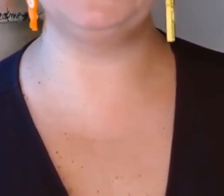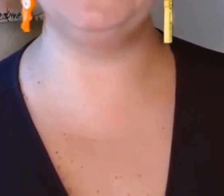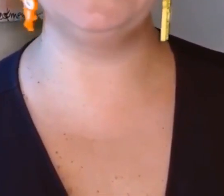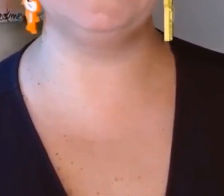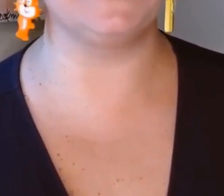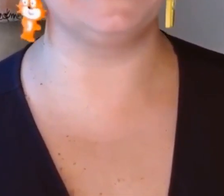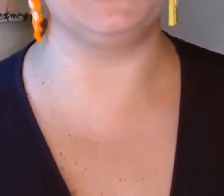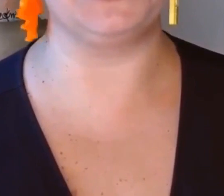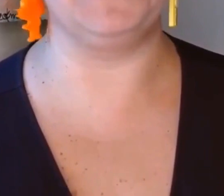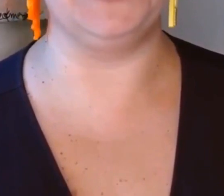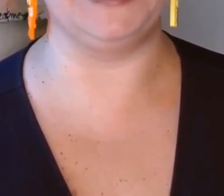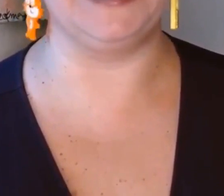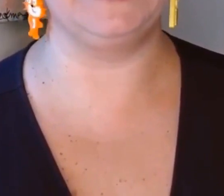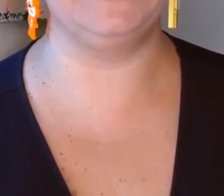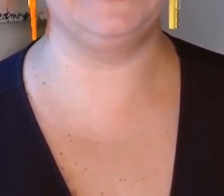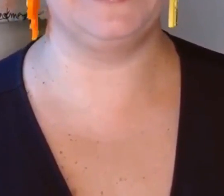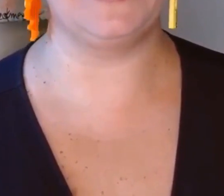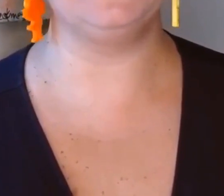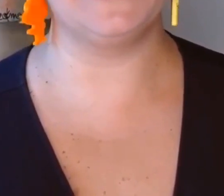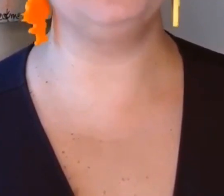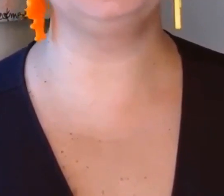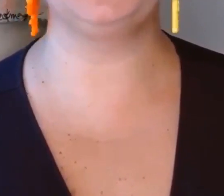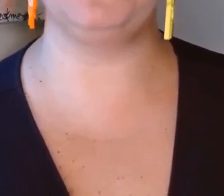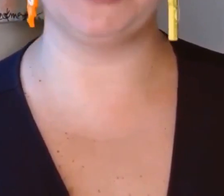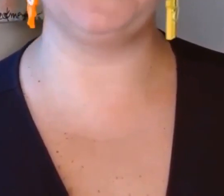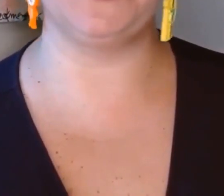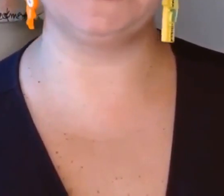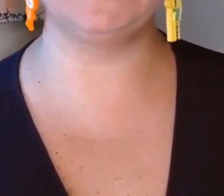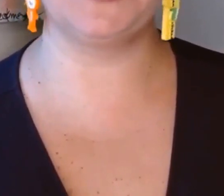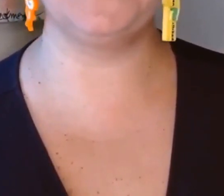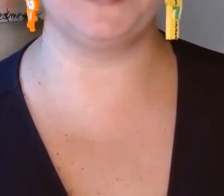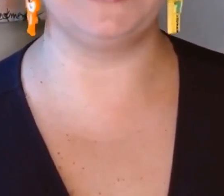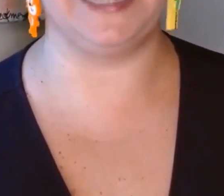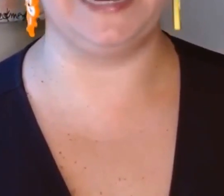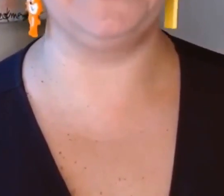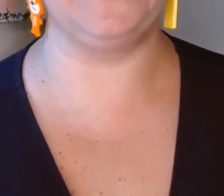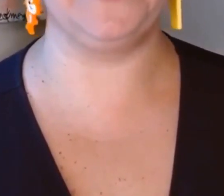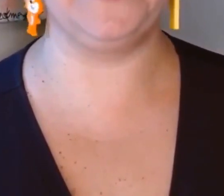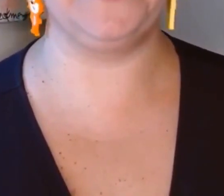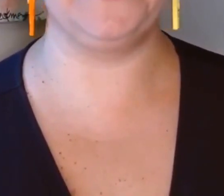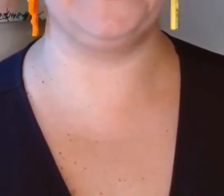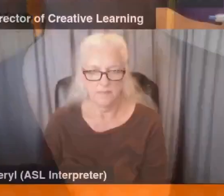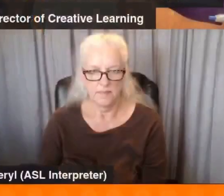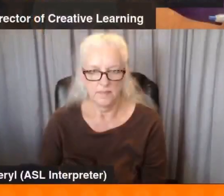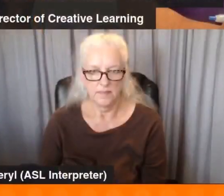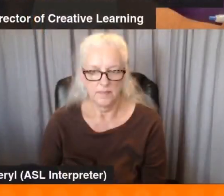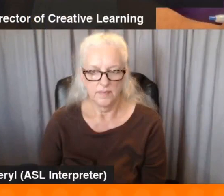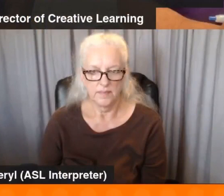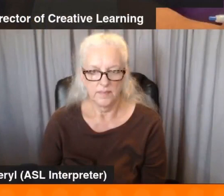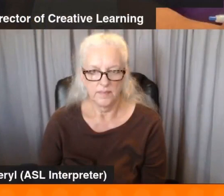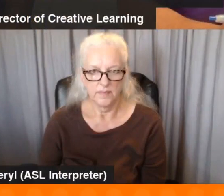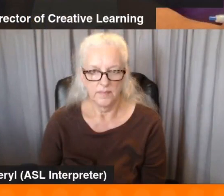doing with students and in your community. And now I'll turn it back to Francisco and Elaine.